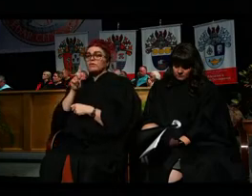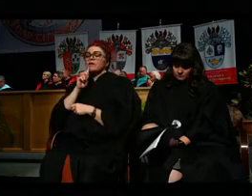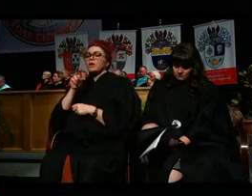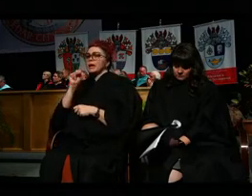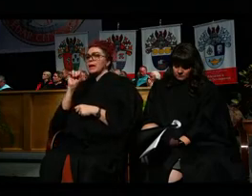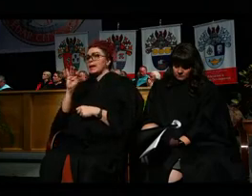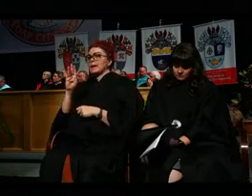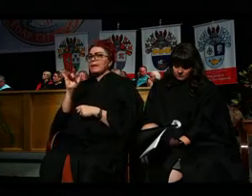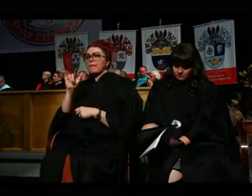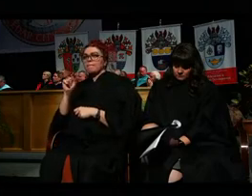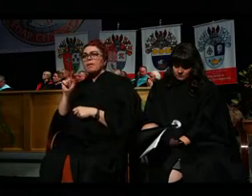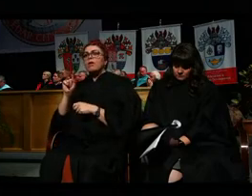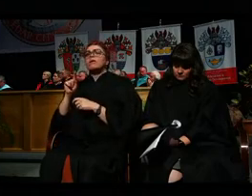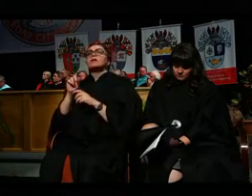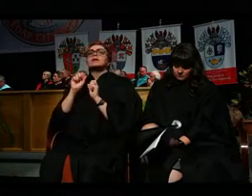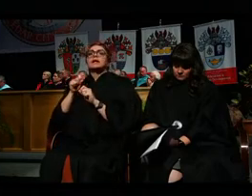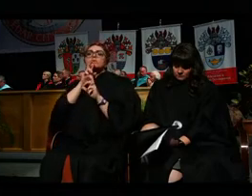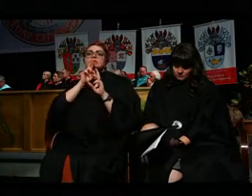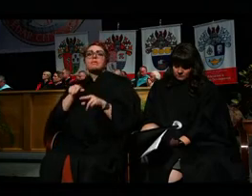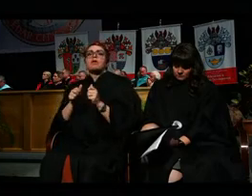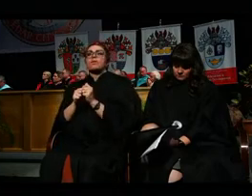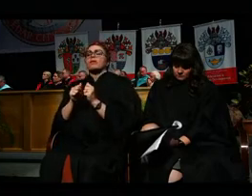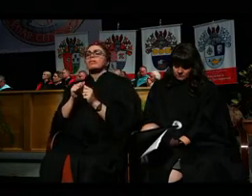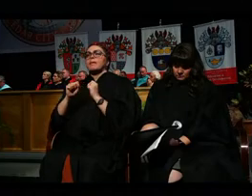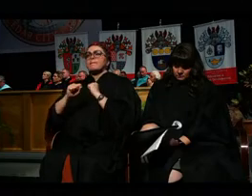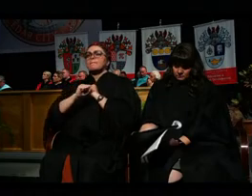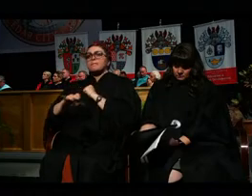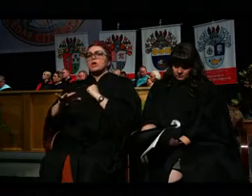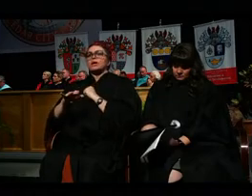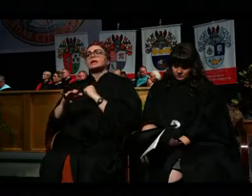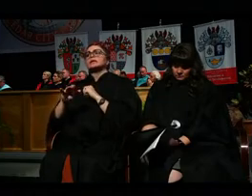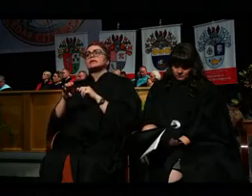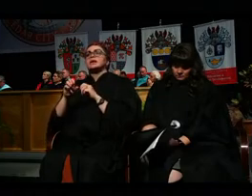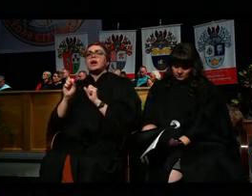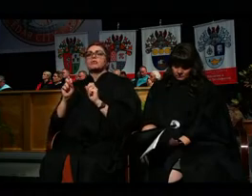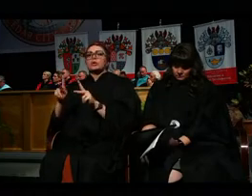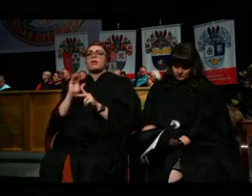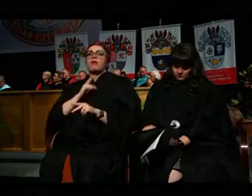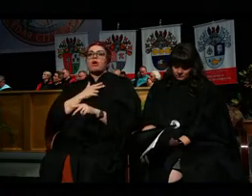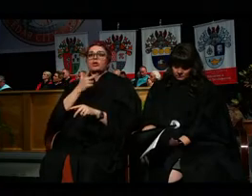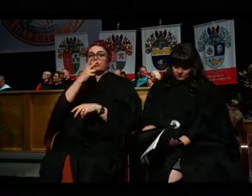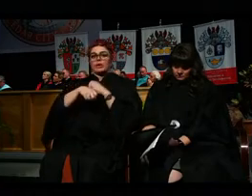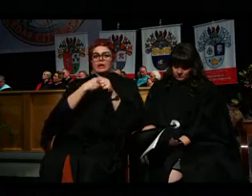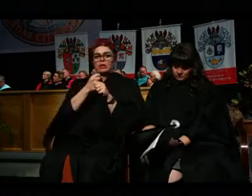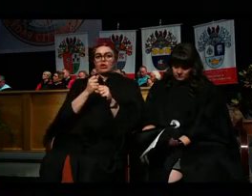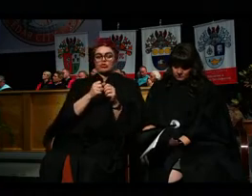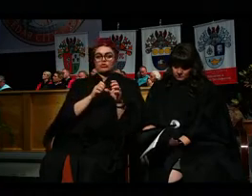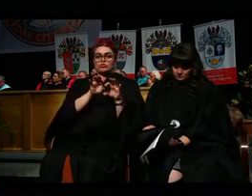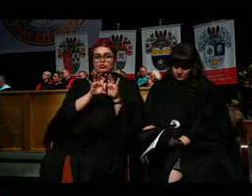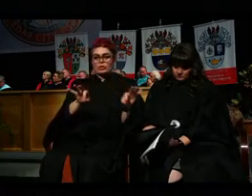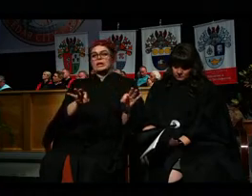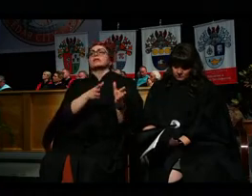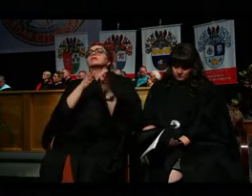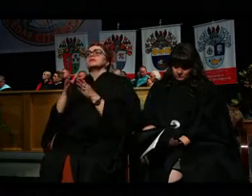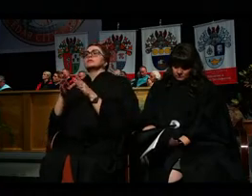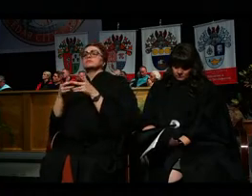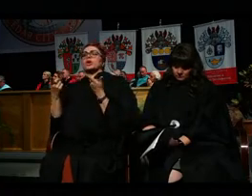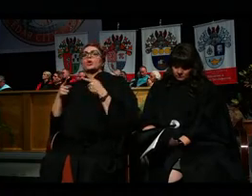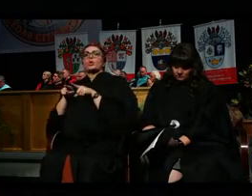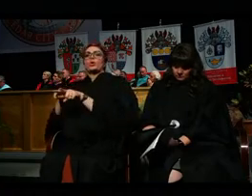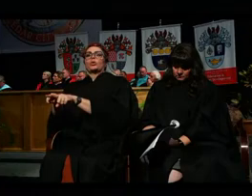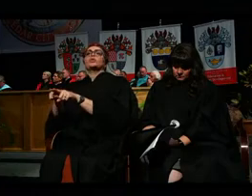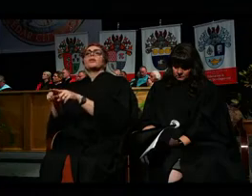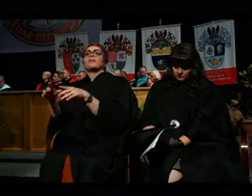and responsive to market opportunities, including our three-year degree, our dual enrollment partnership with Southwest Tech, and our